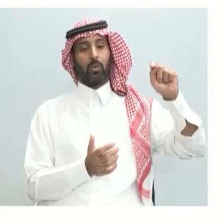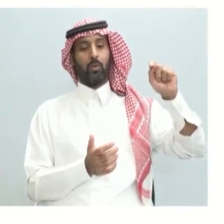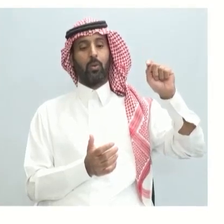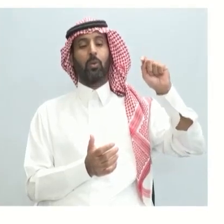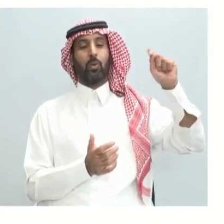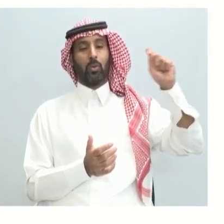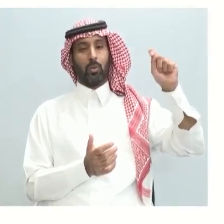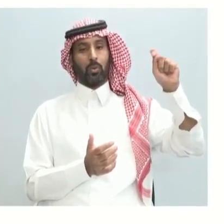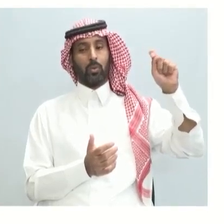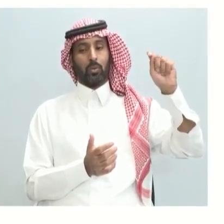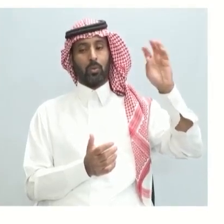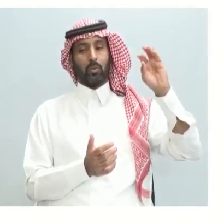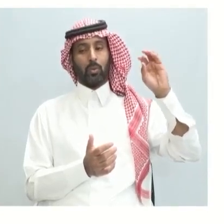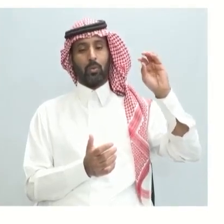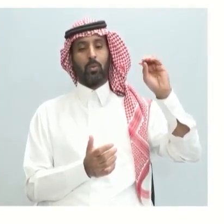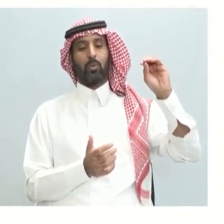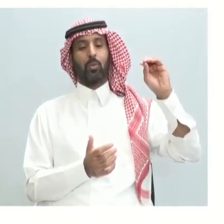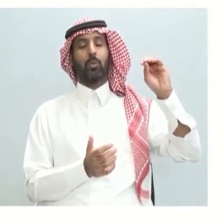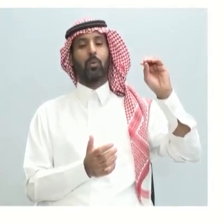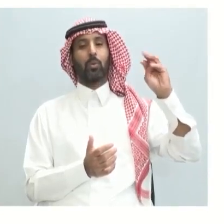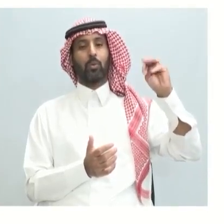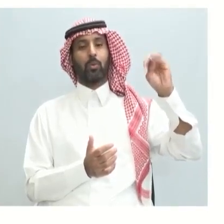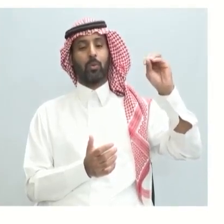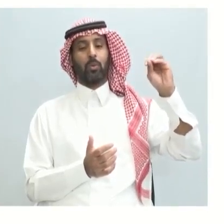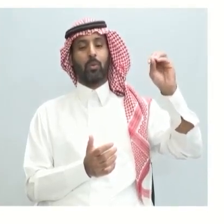Yes, it's the word atmosphere.